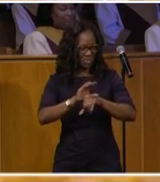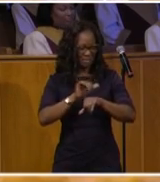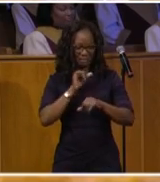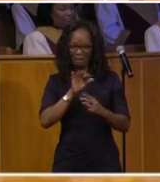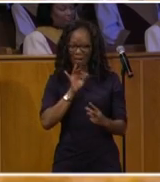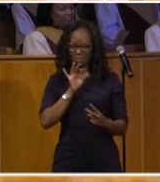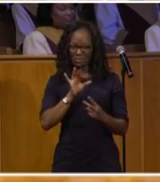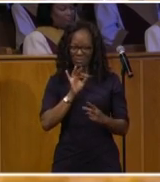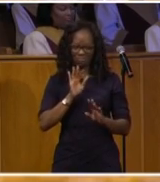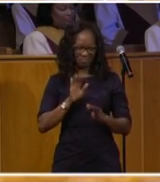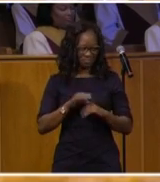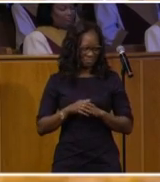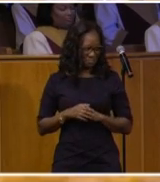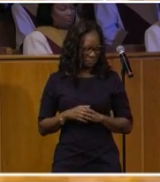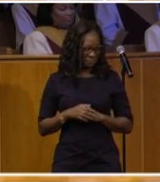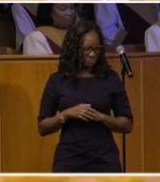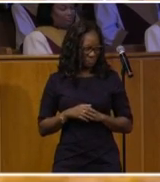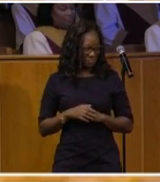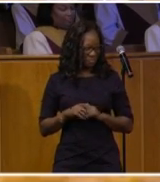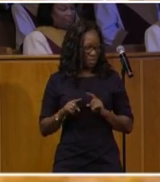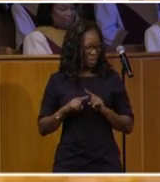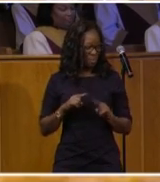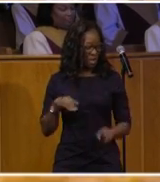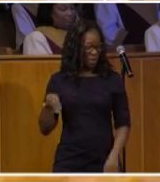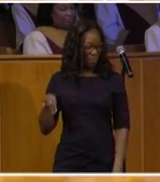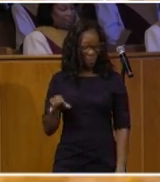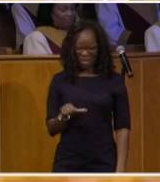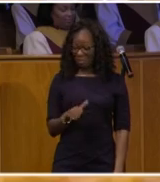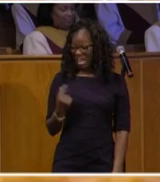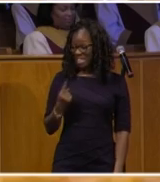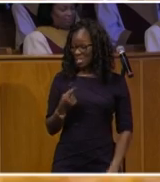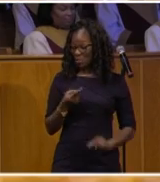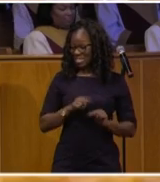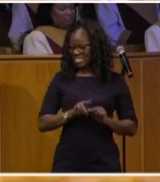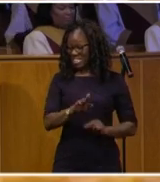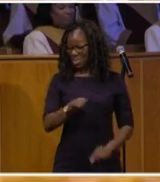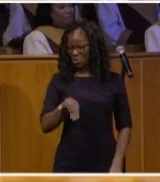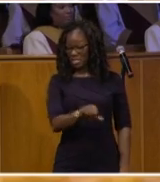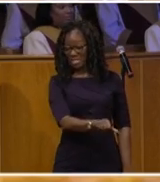and even pay somebody to sit in your seat.